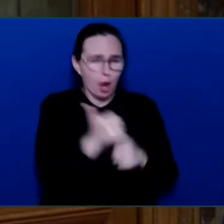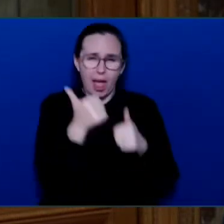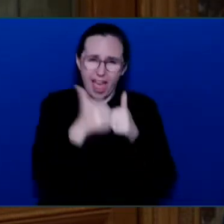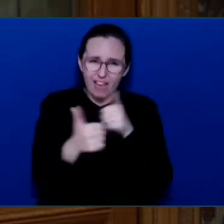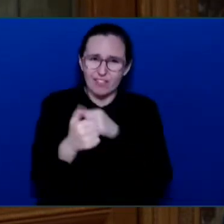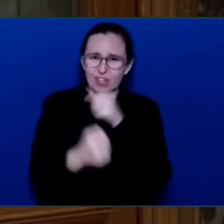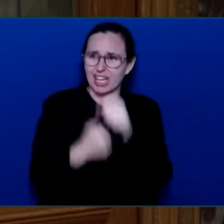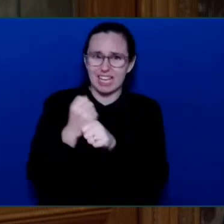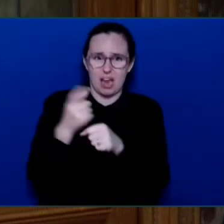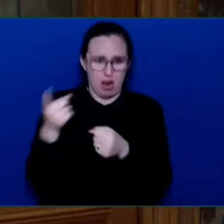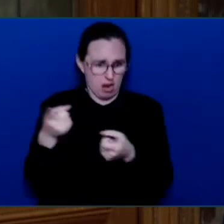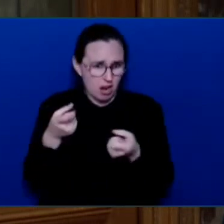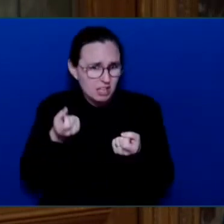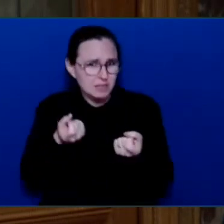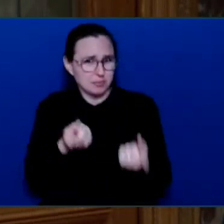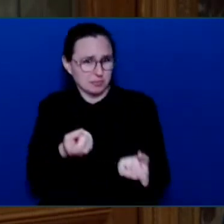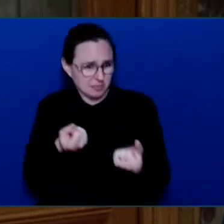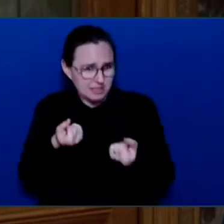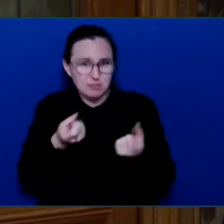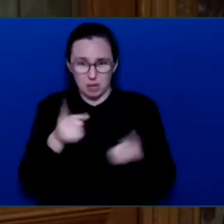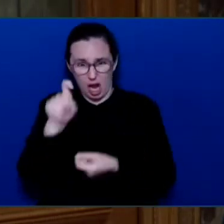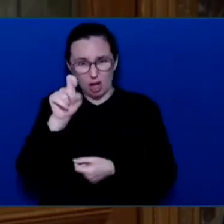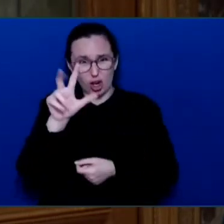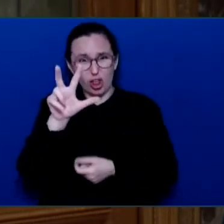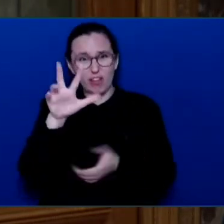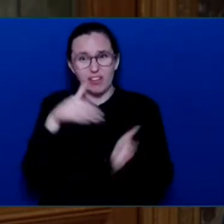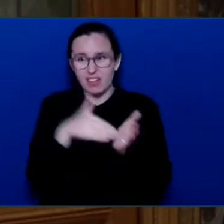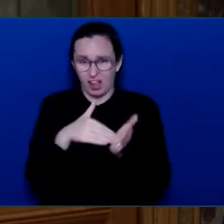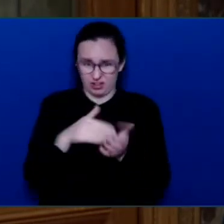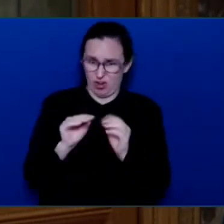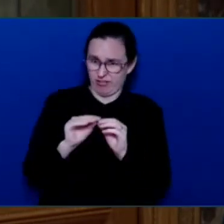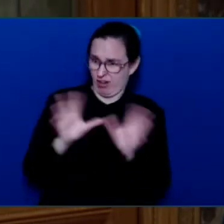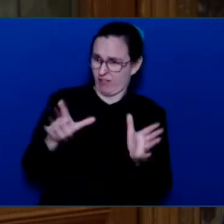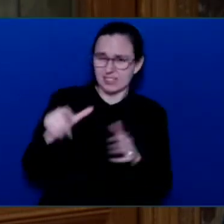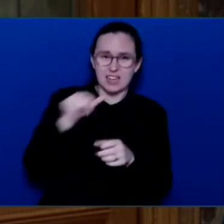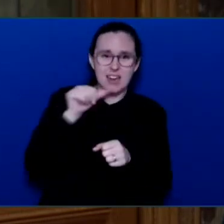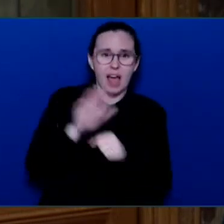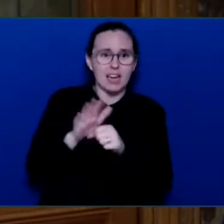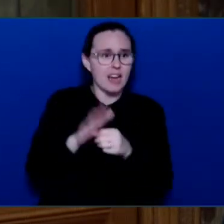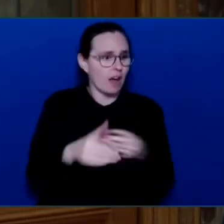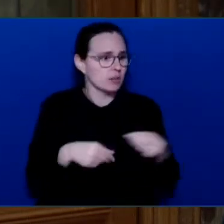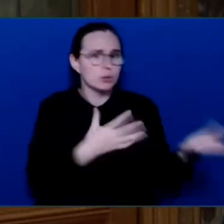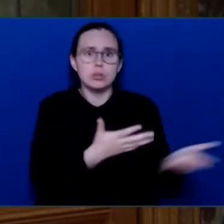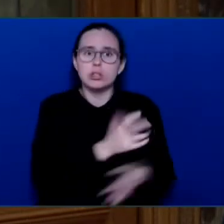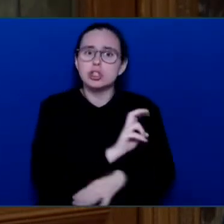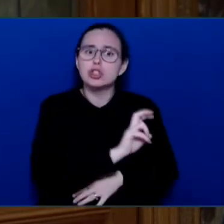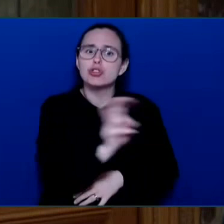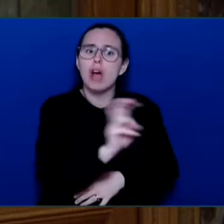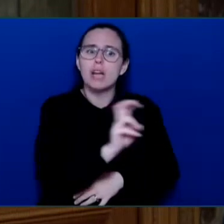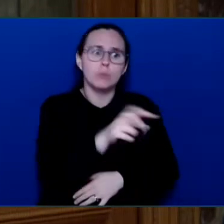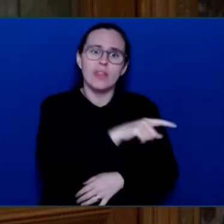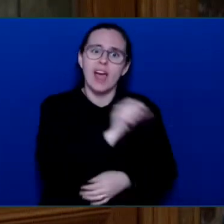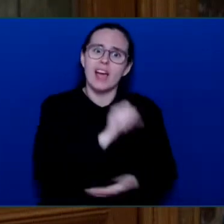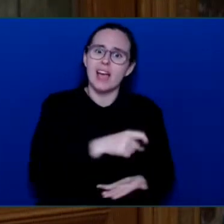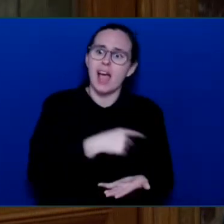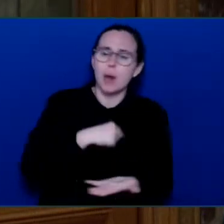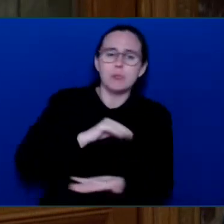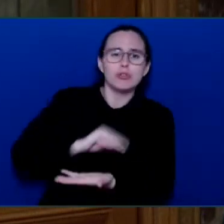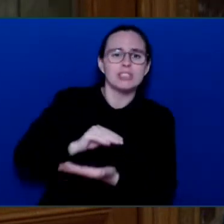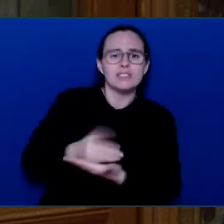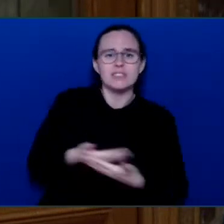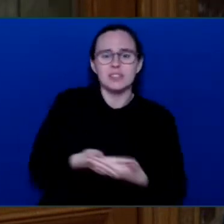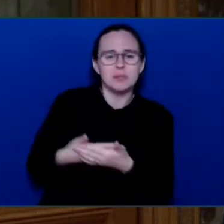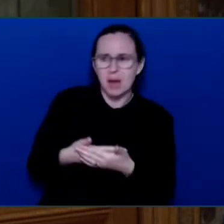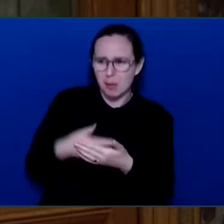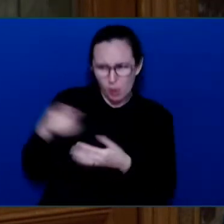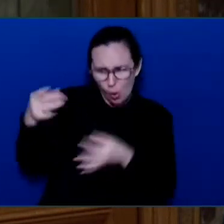child so they can experience what the courts say is a human right. An unbreakable bond between